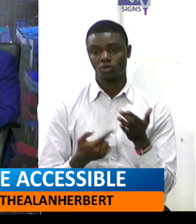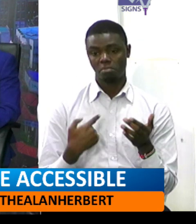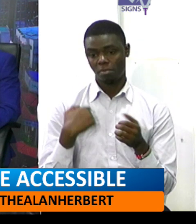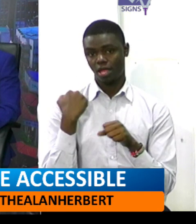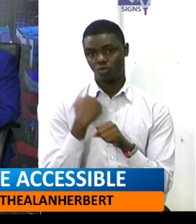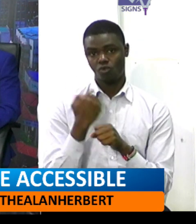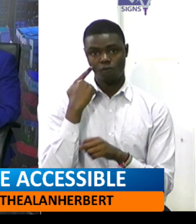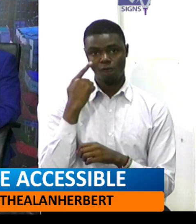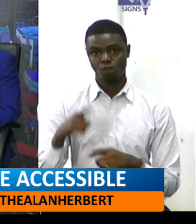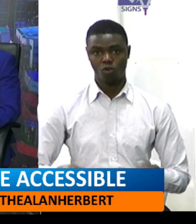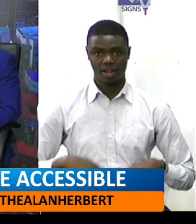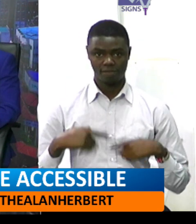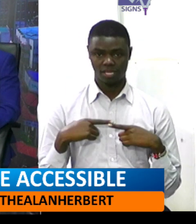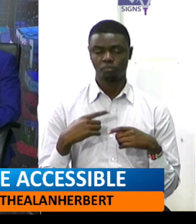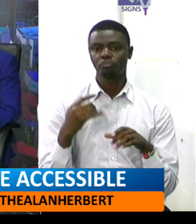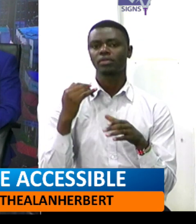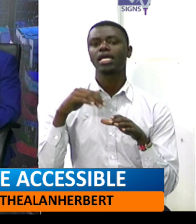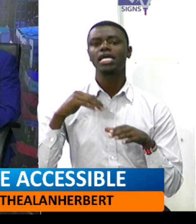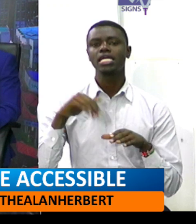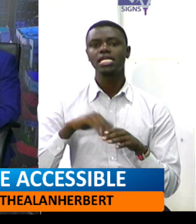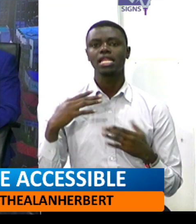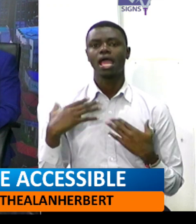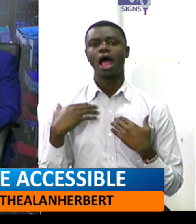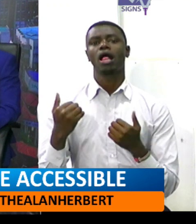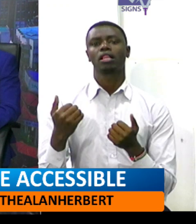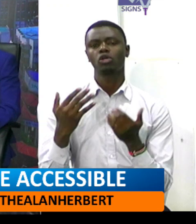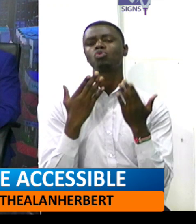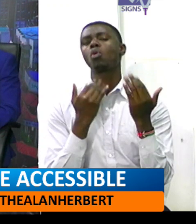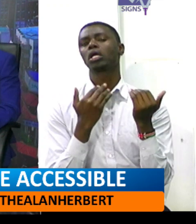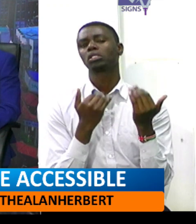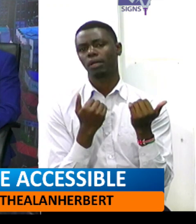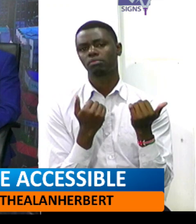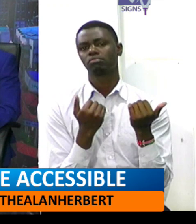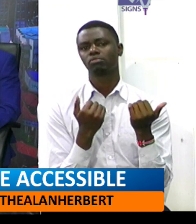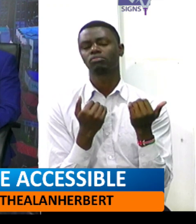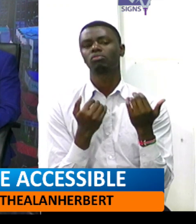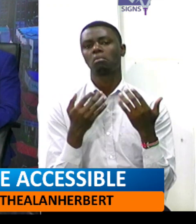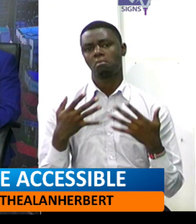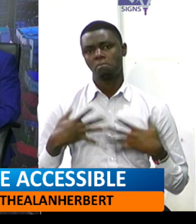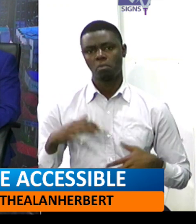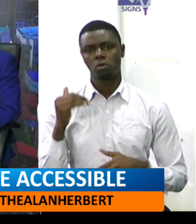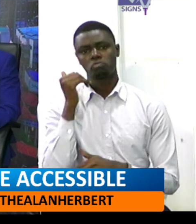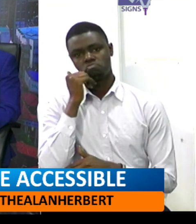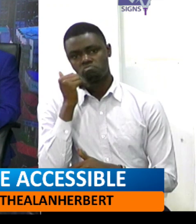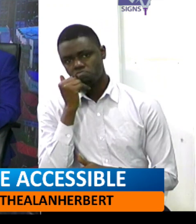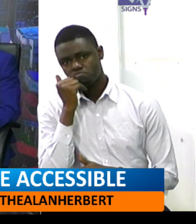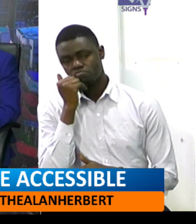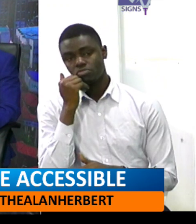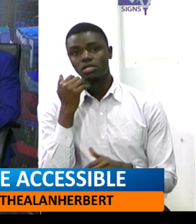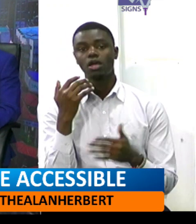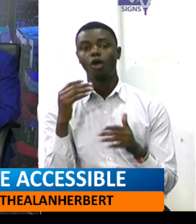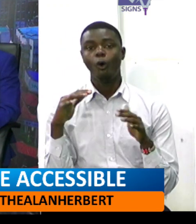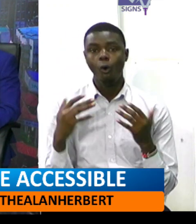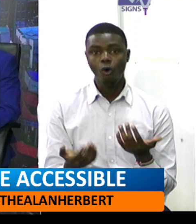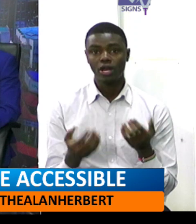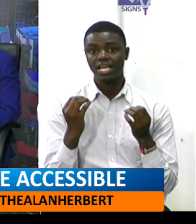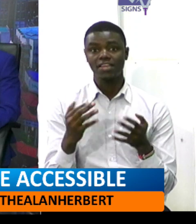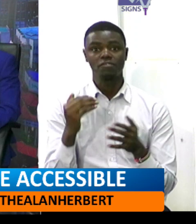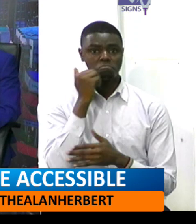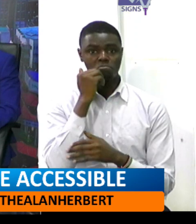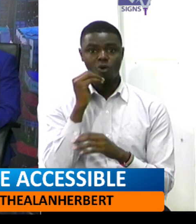Yeah. In health insurance, you anticipate that people fall sick, and or even if they are not